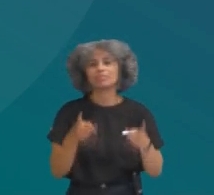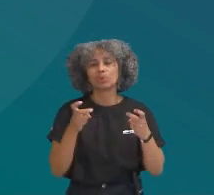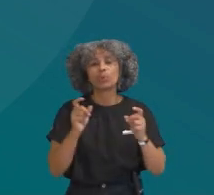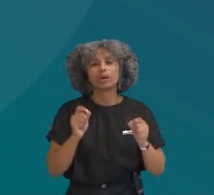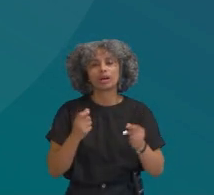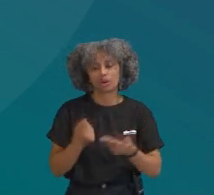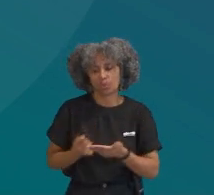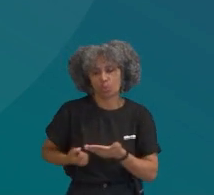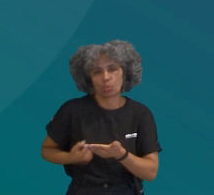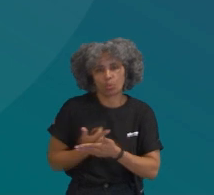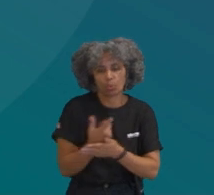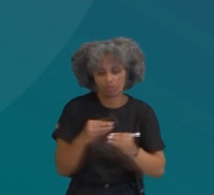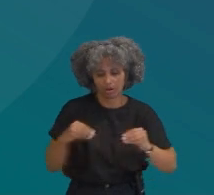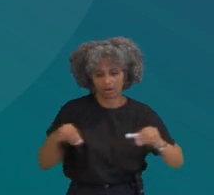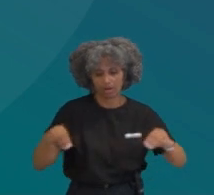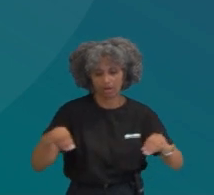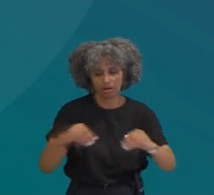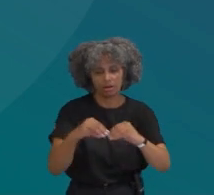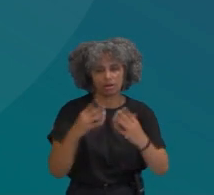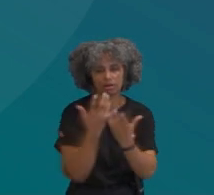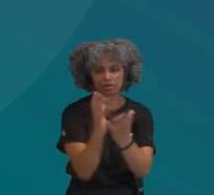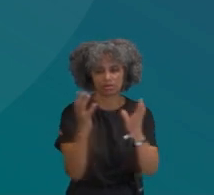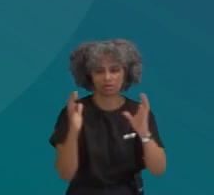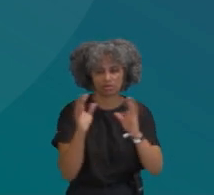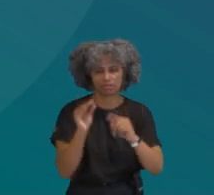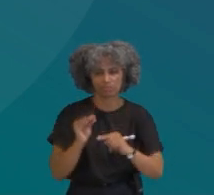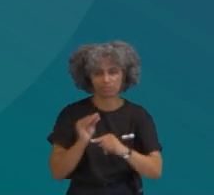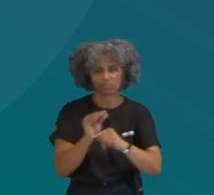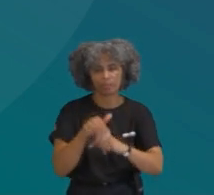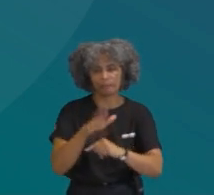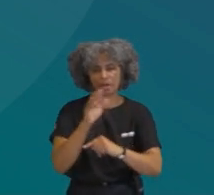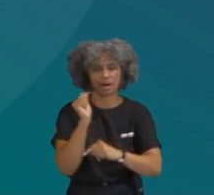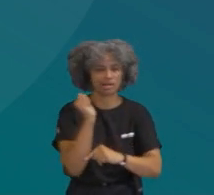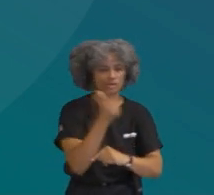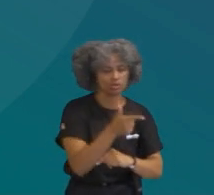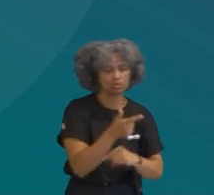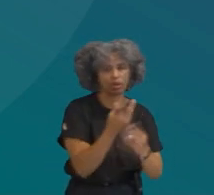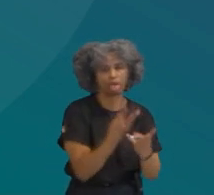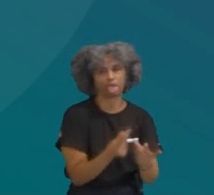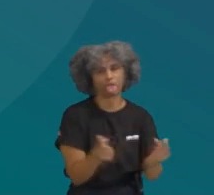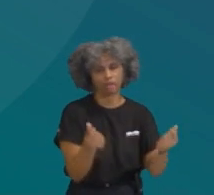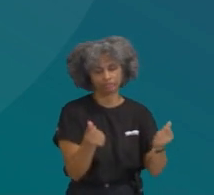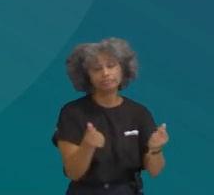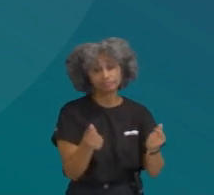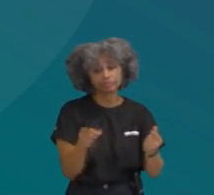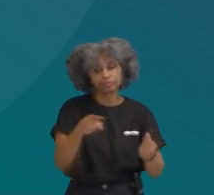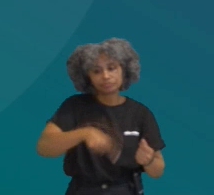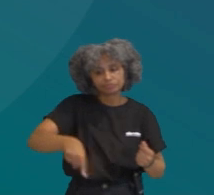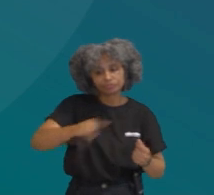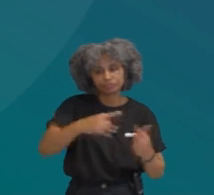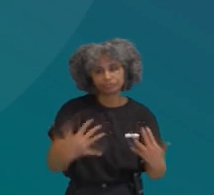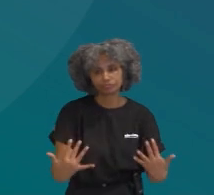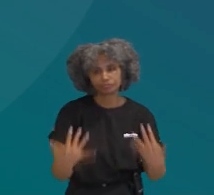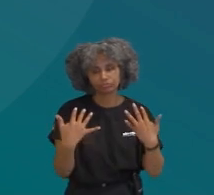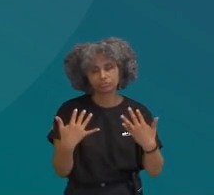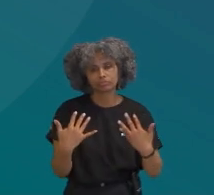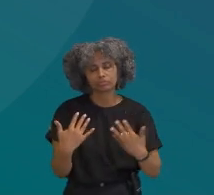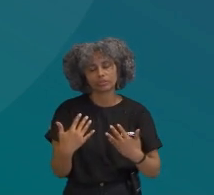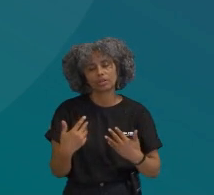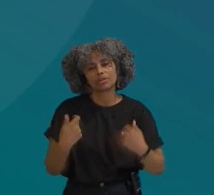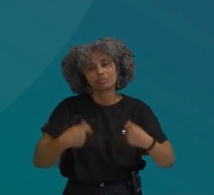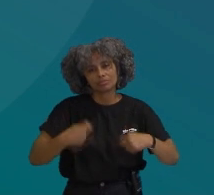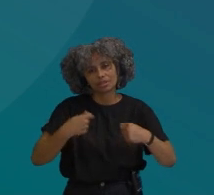than what we are losing. And so these documents are very useful for the public to keep council accountable and the different line